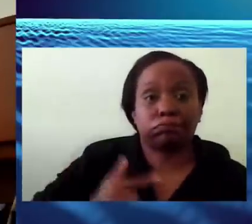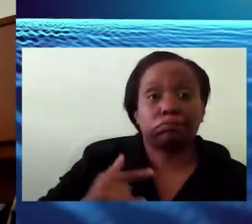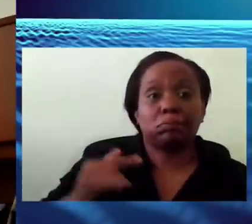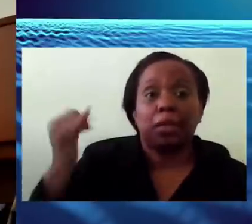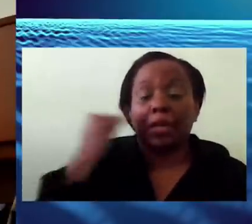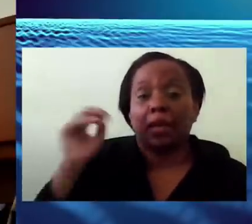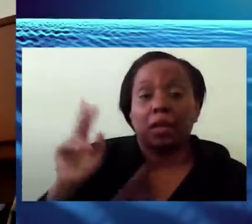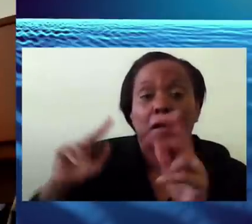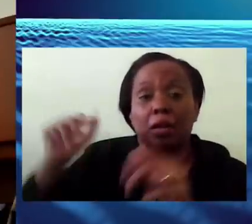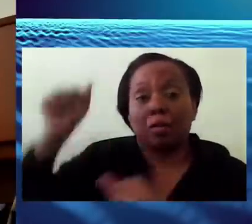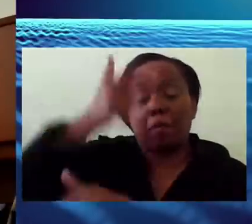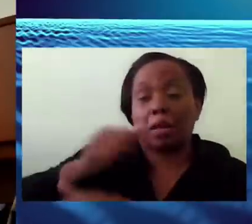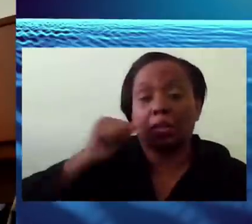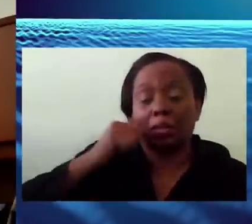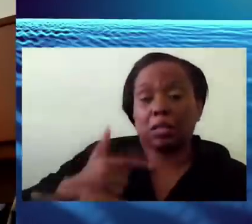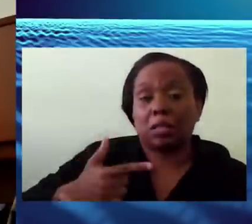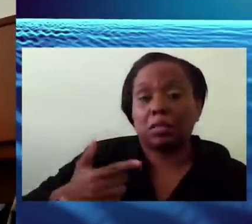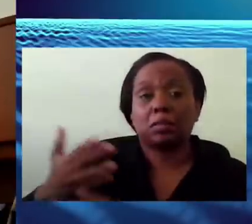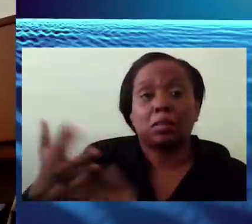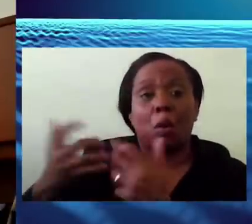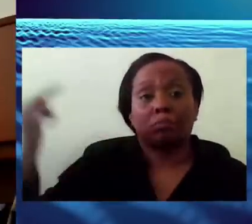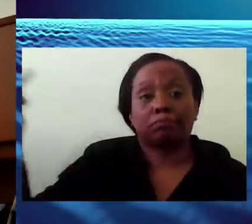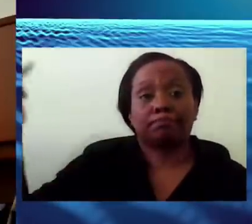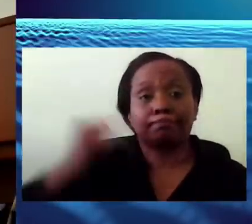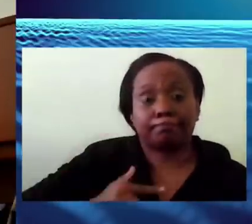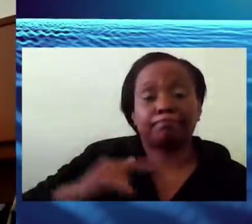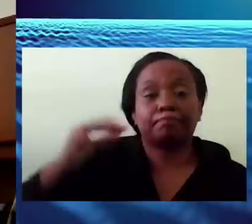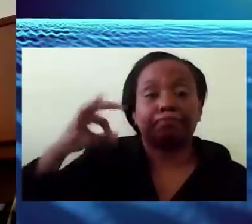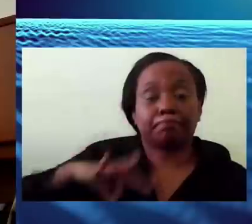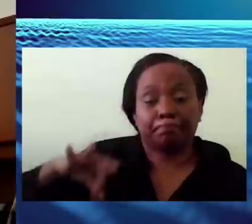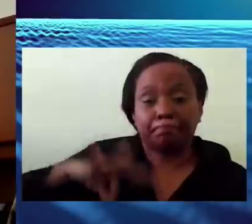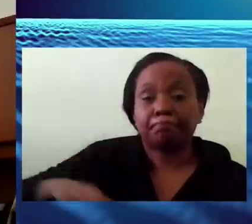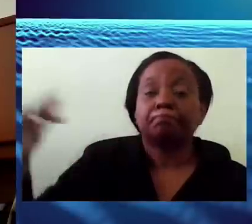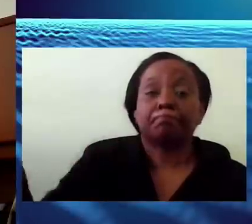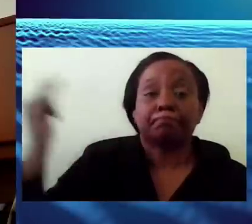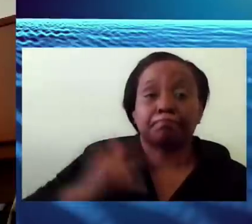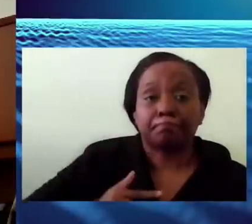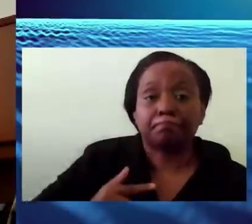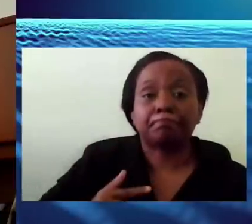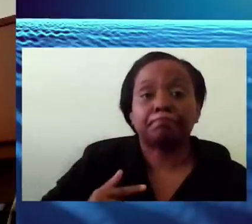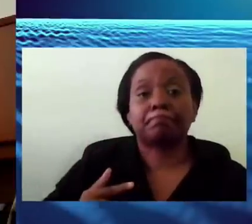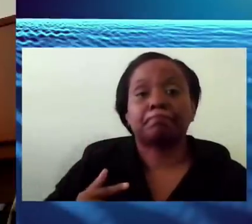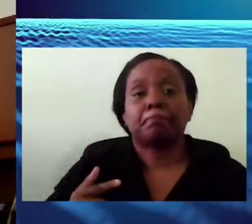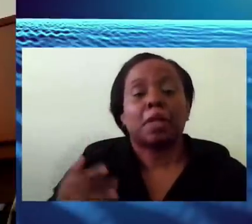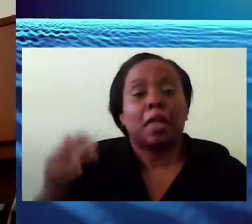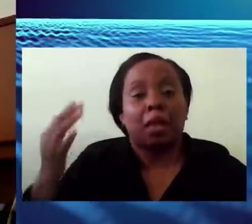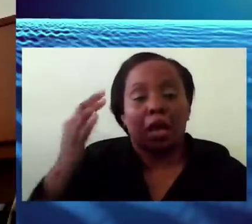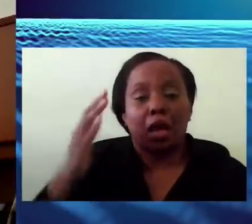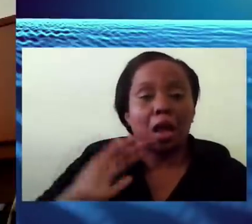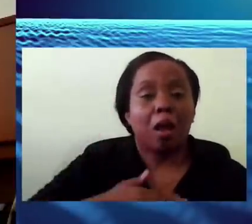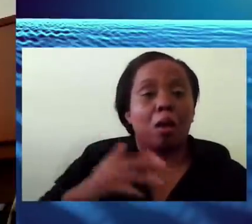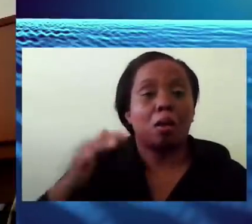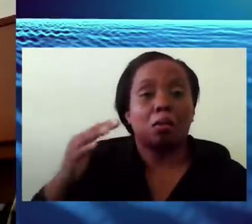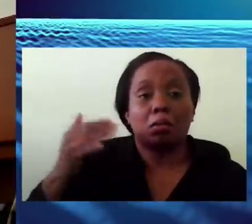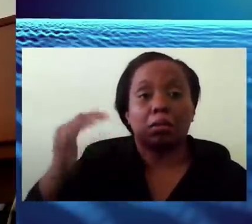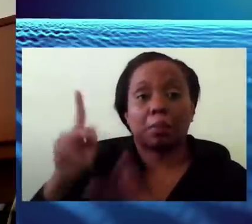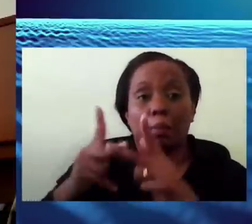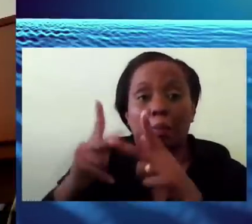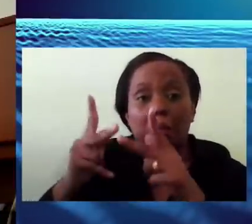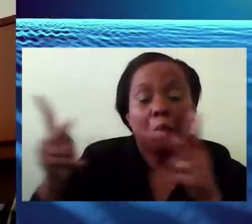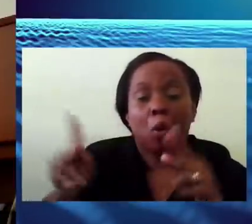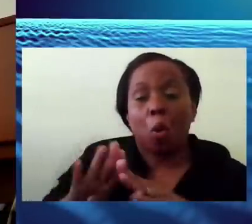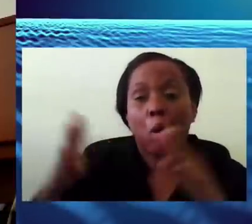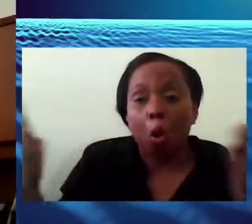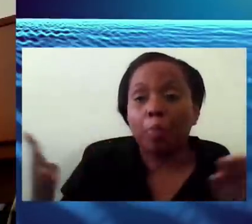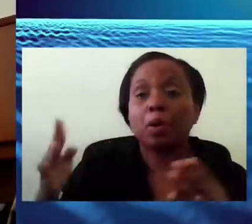and sisters in St. Vincent and the Grenadines, who will benefit significantly from having our airport reopened. So thank you all very much,